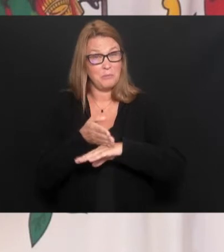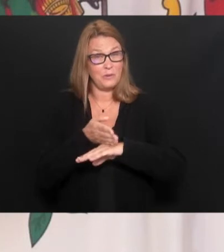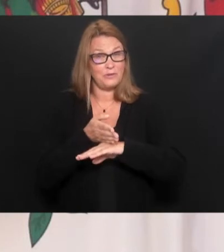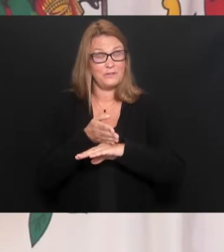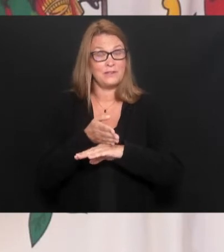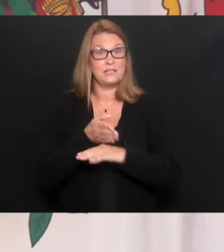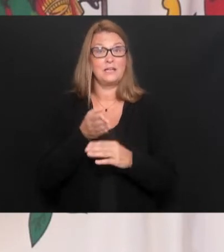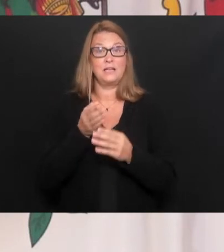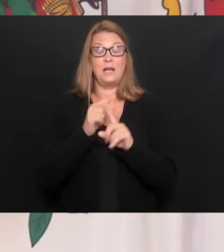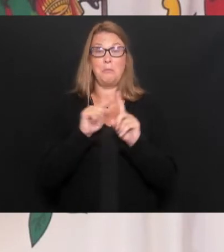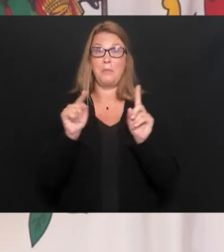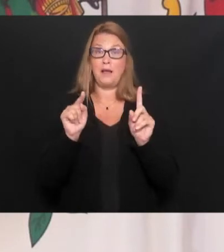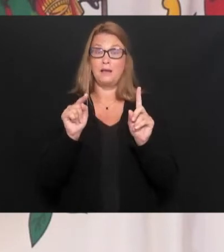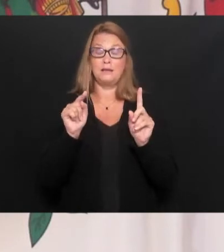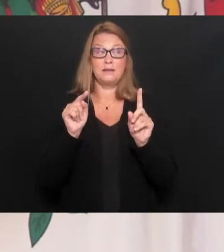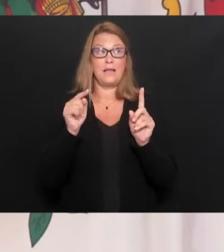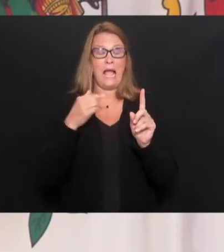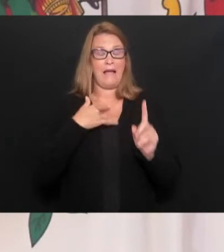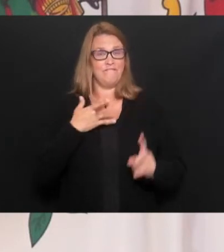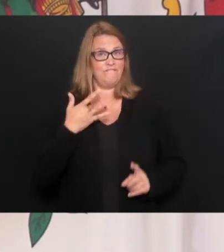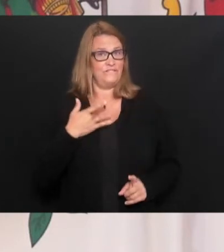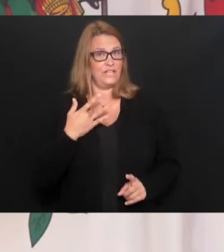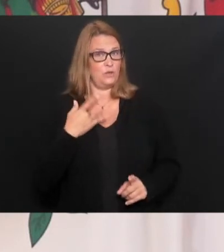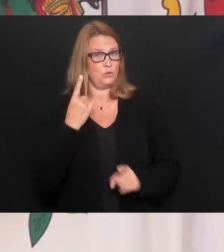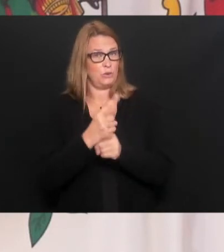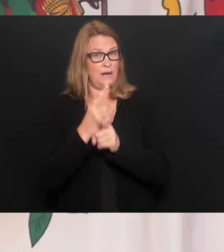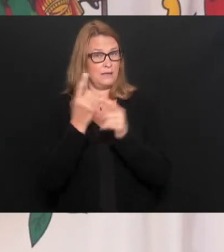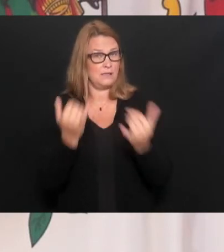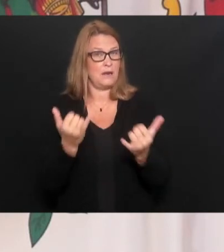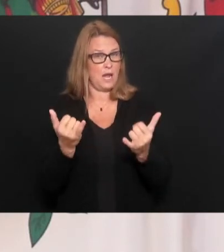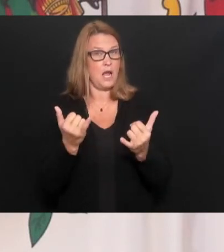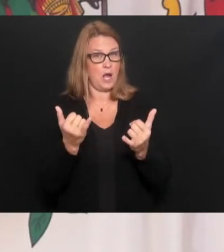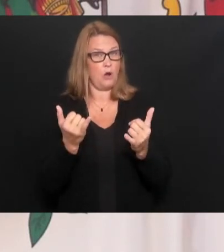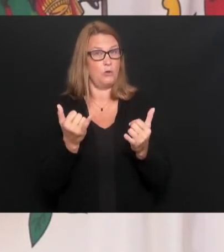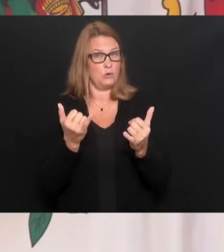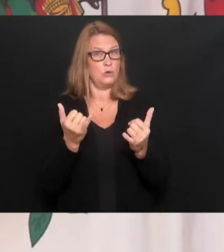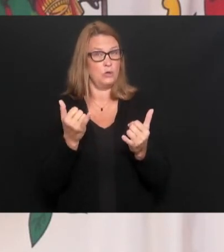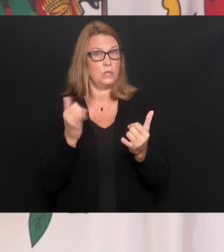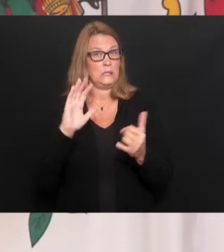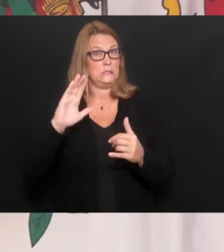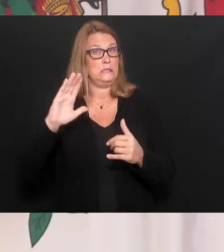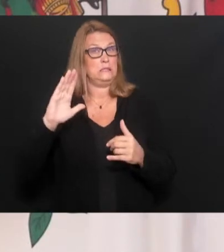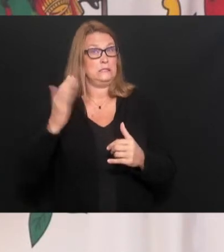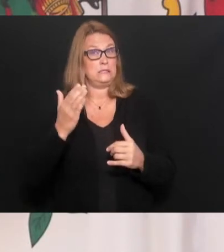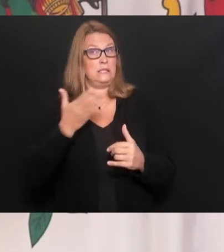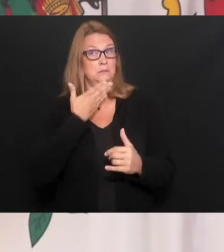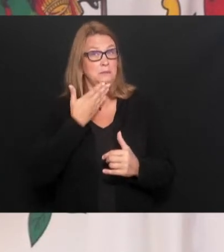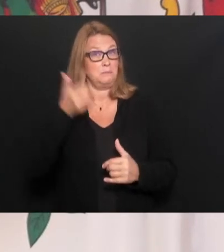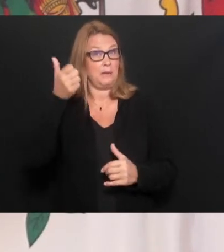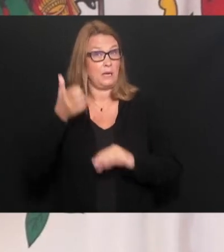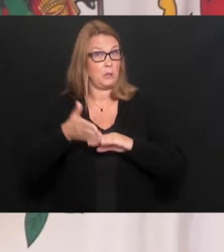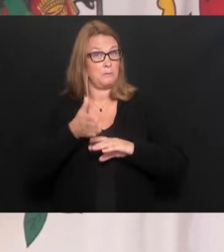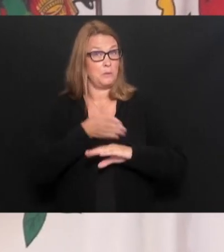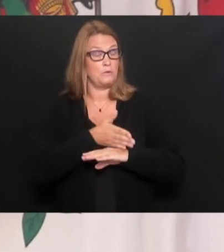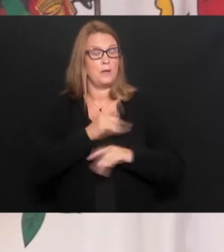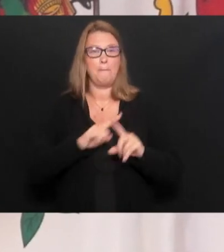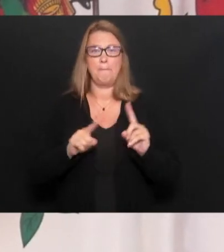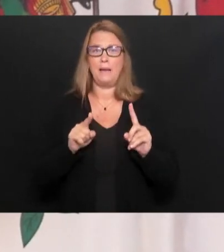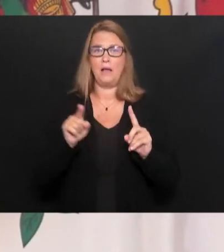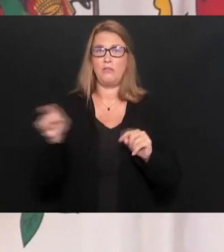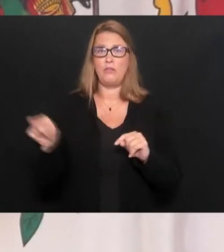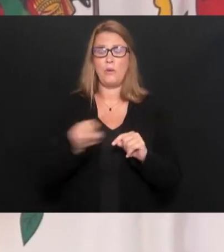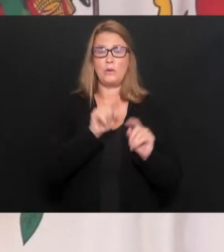I do think that things are beginning to look a little better, but for crying out loud, for these people,